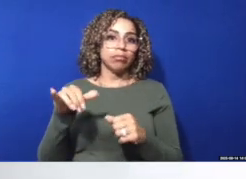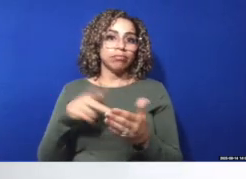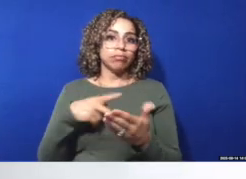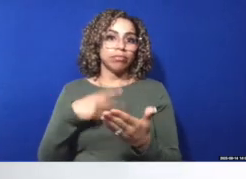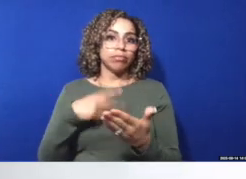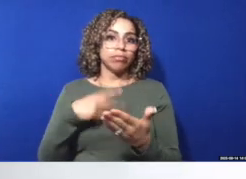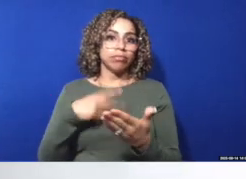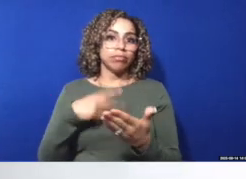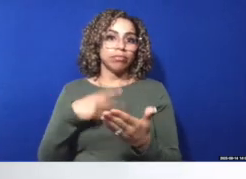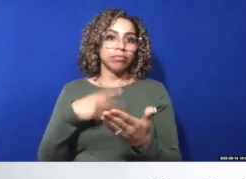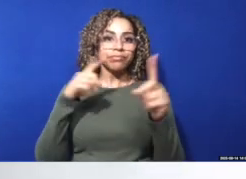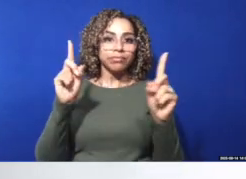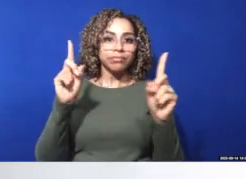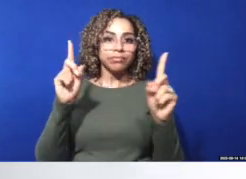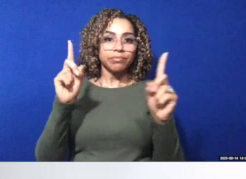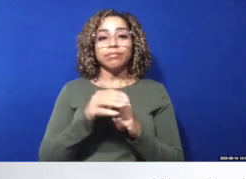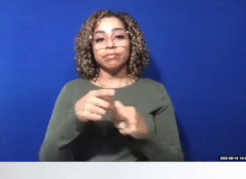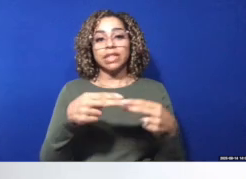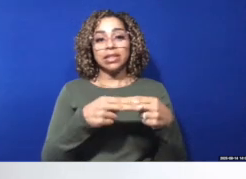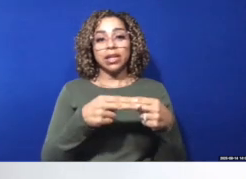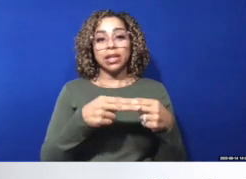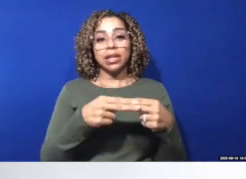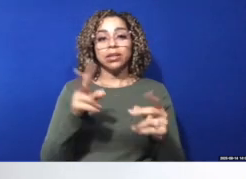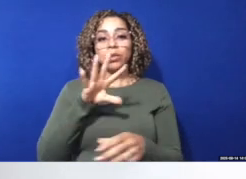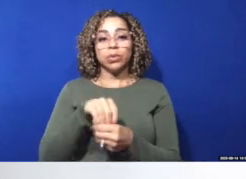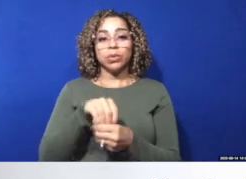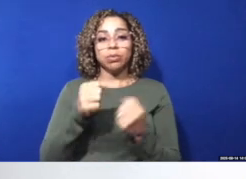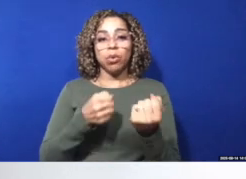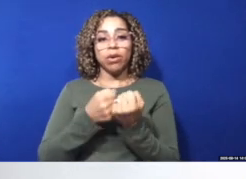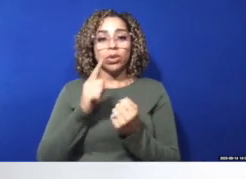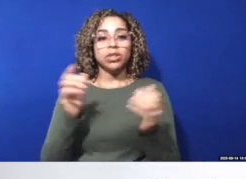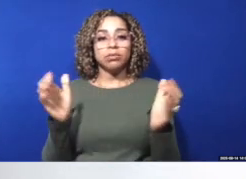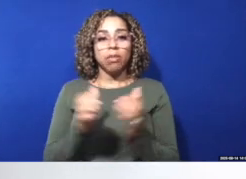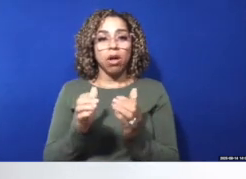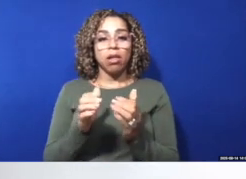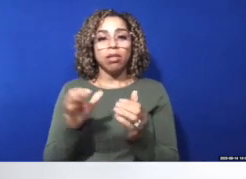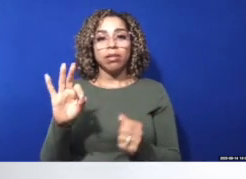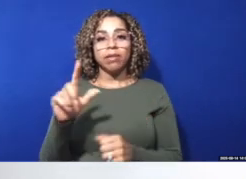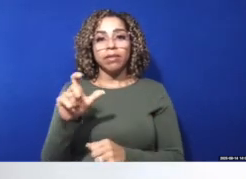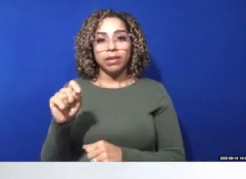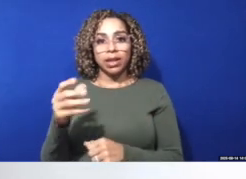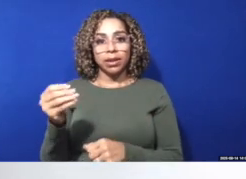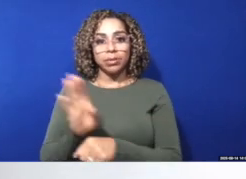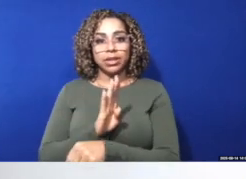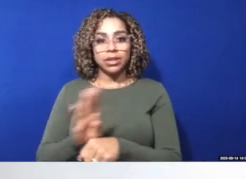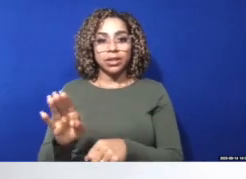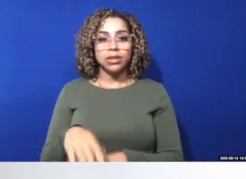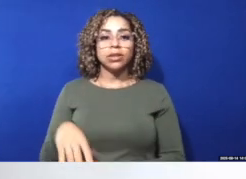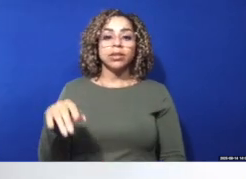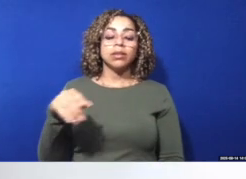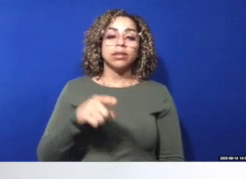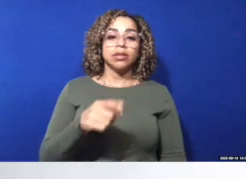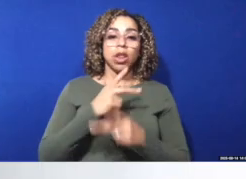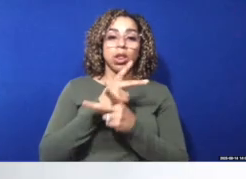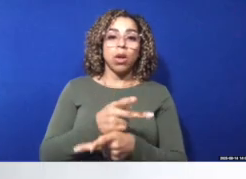include support for small fleets and businesses, with the Zero Emission Truck Loan Pilot and ISEF designed specifically to